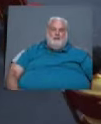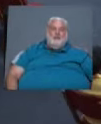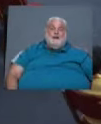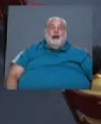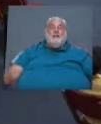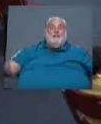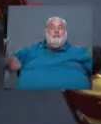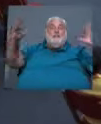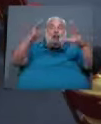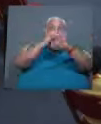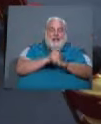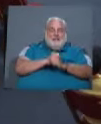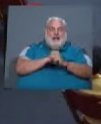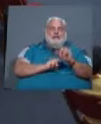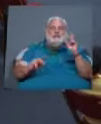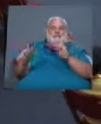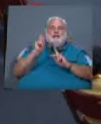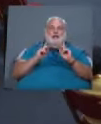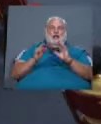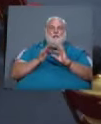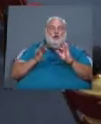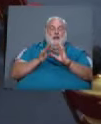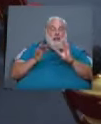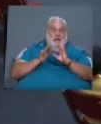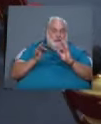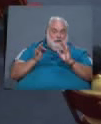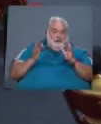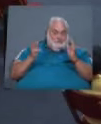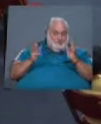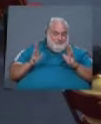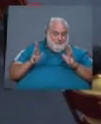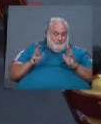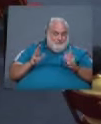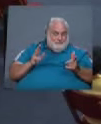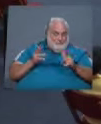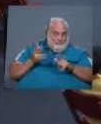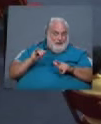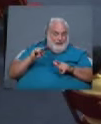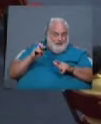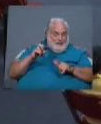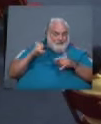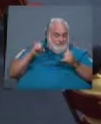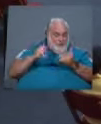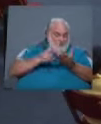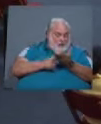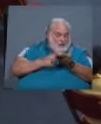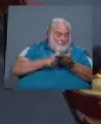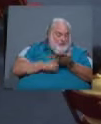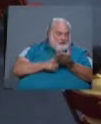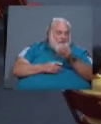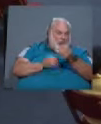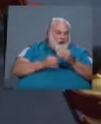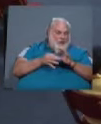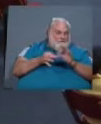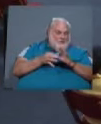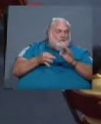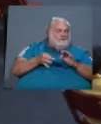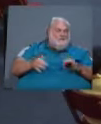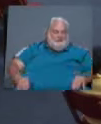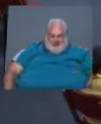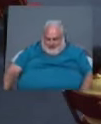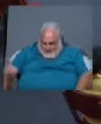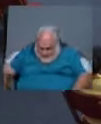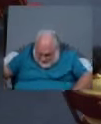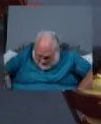That concludes the citizen communication. Director Hines, did you still want to have a comment? Yes, and then Tony, Director, could you come up here one more